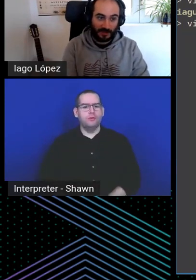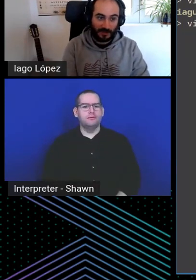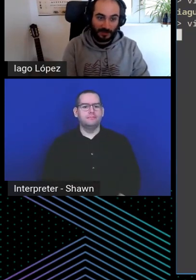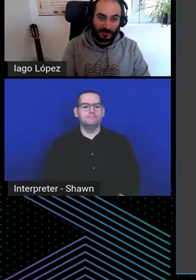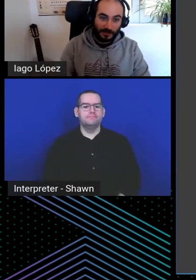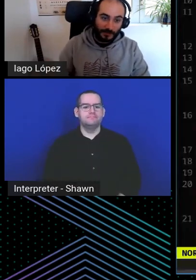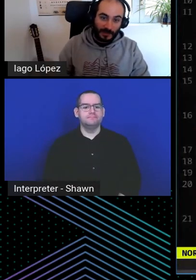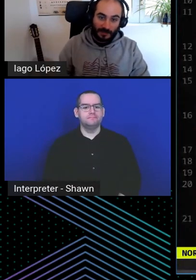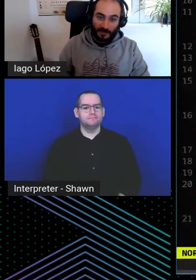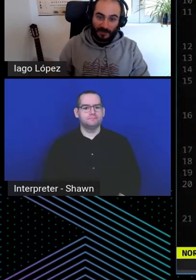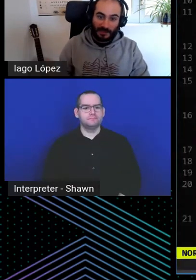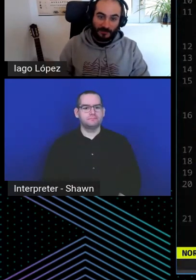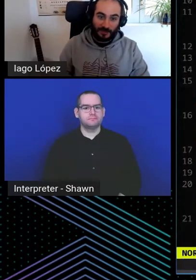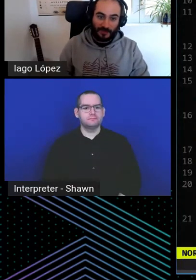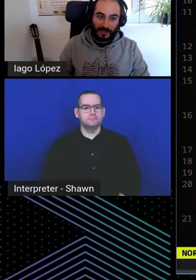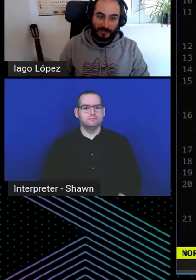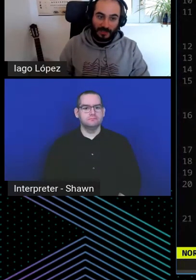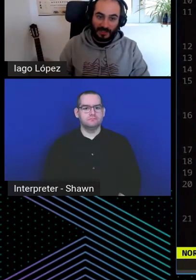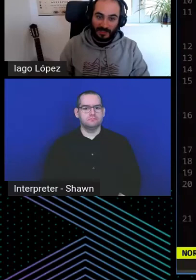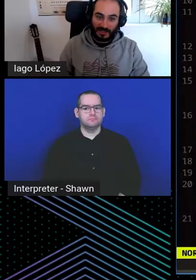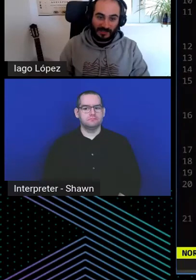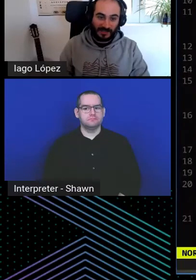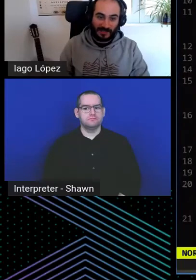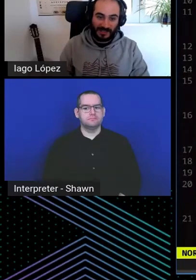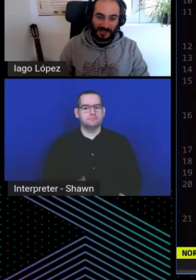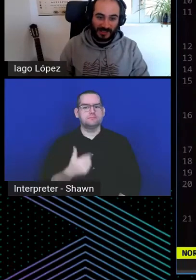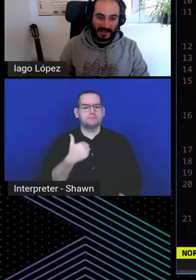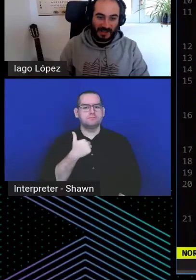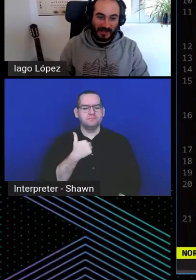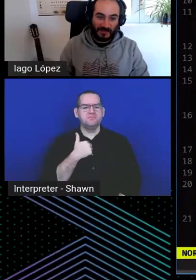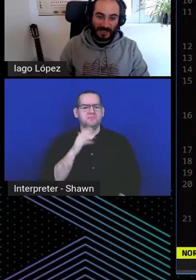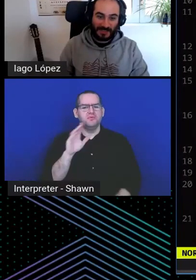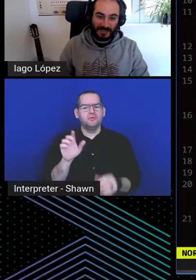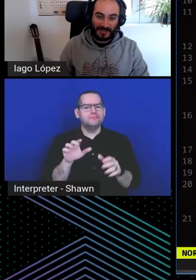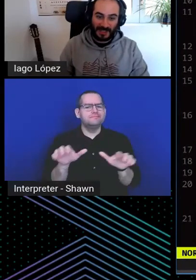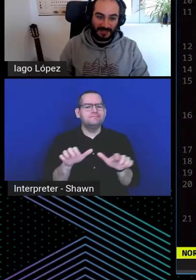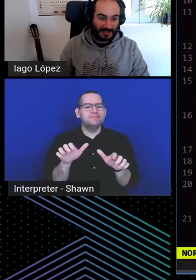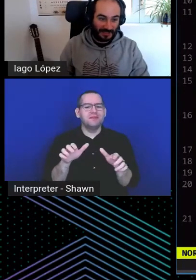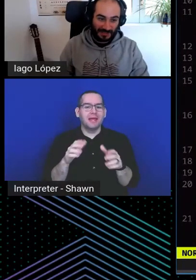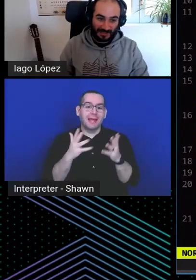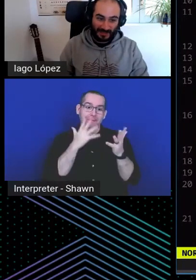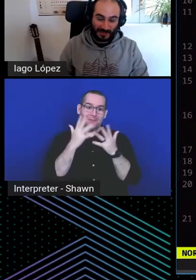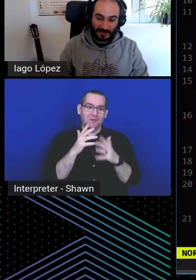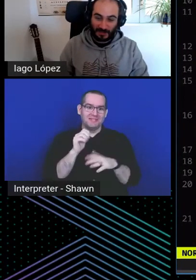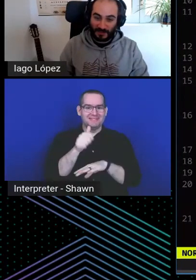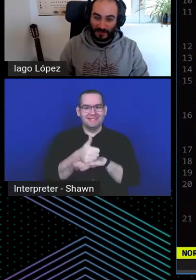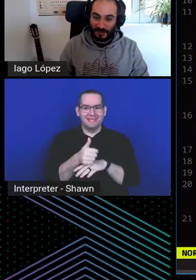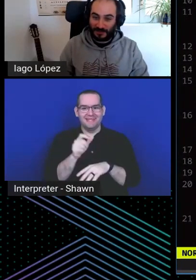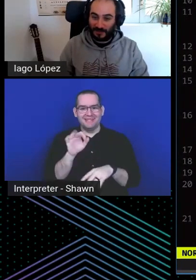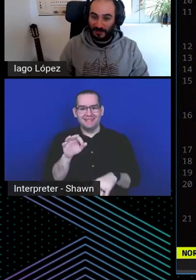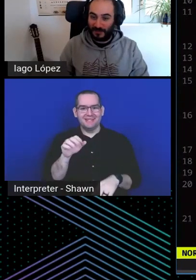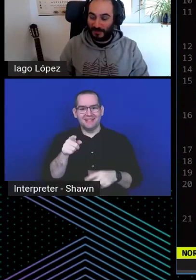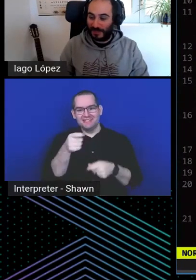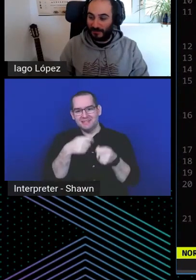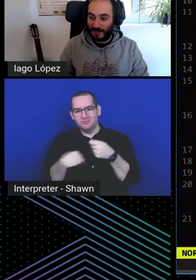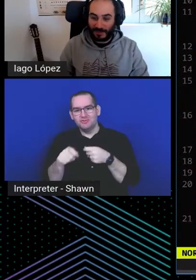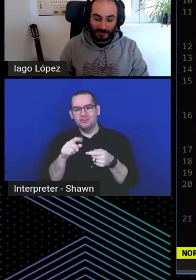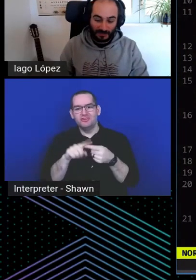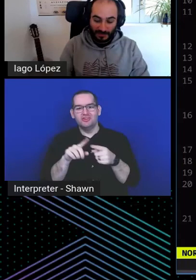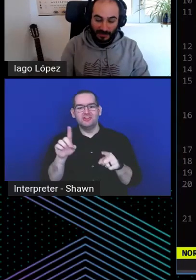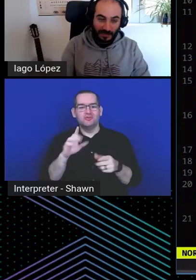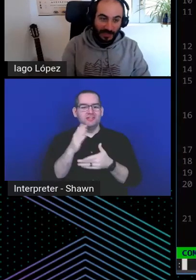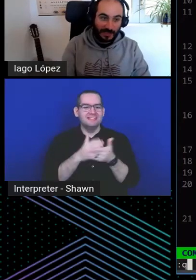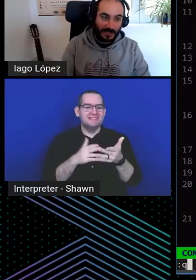functions, and then I do a very, very embarrassing set substitution to do some